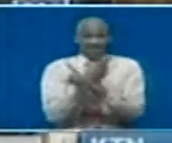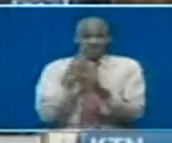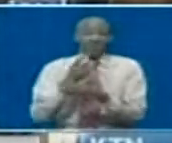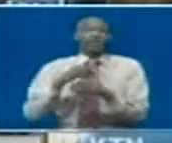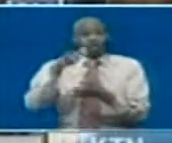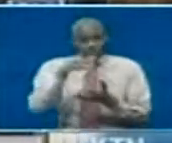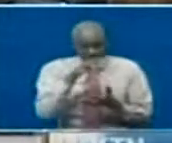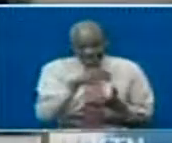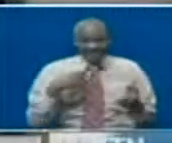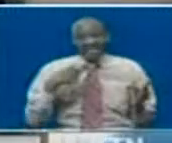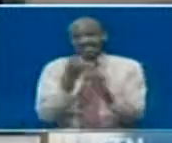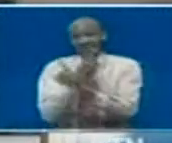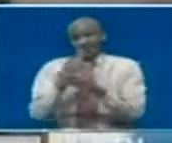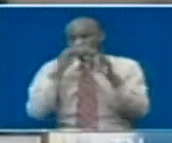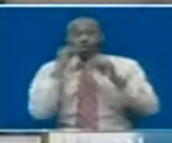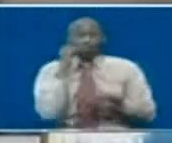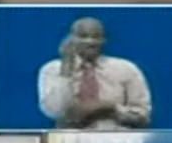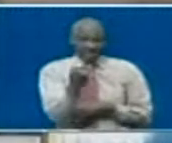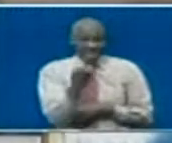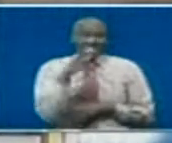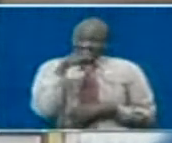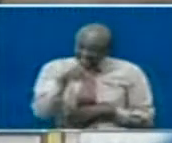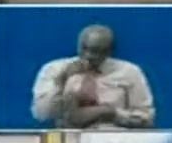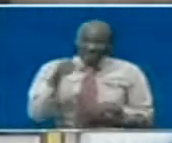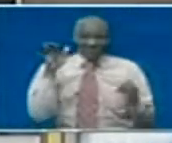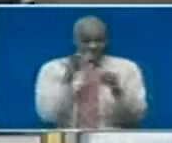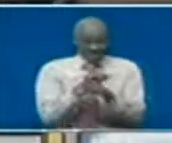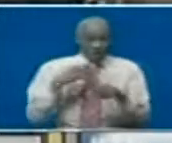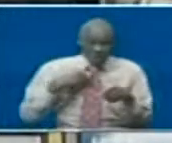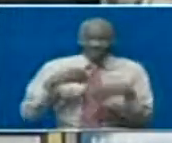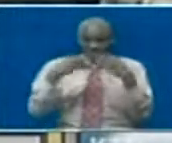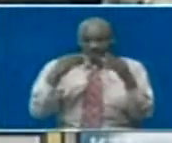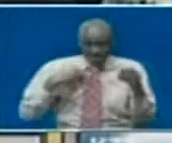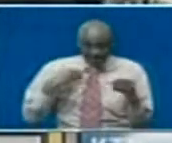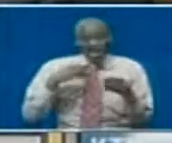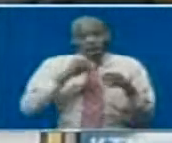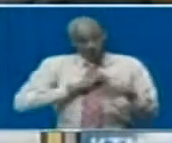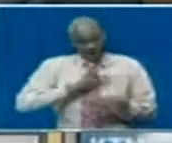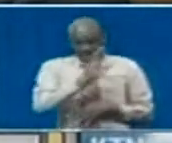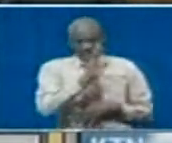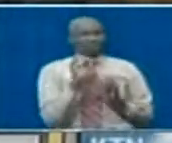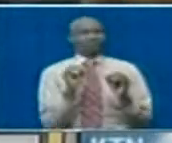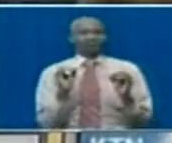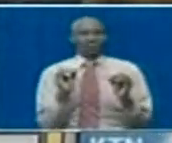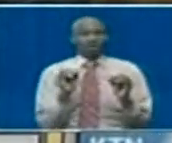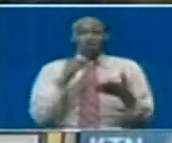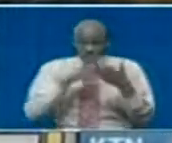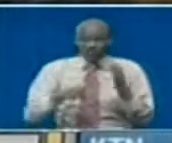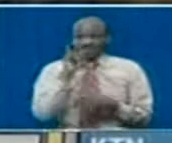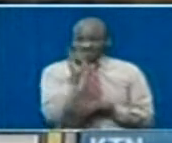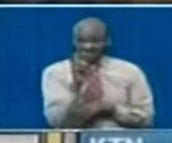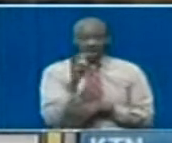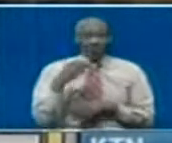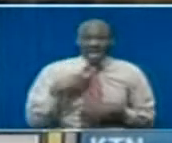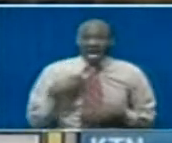supermarket and estate retail outlets, as these have not been filled or supplied by brand owners. What we have also seen is a